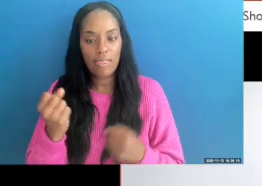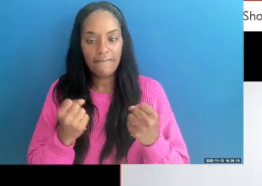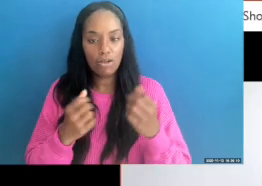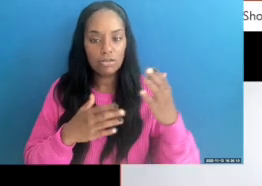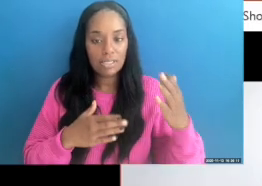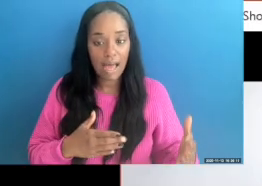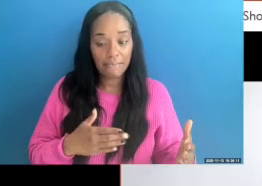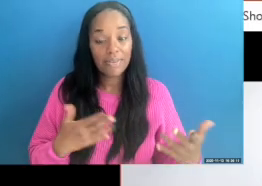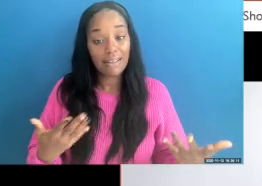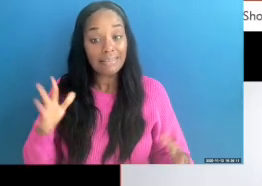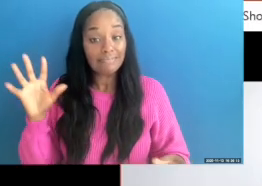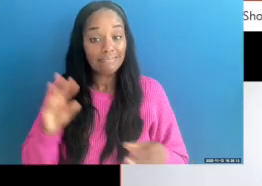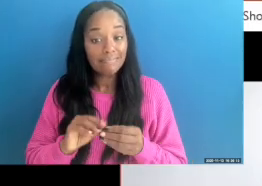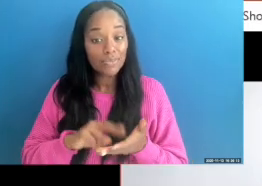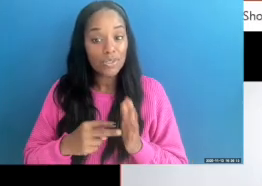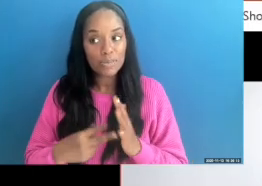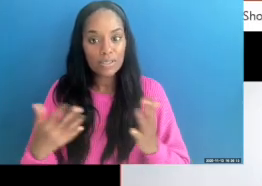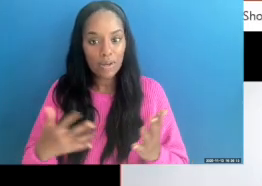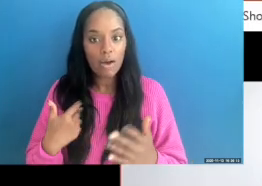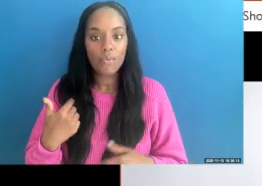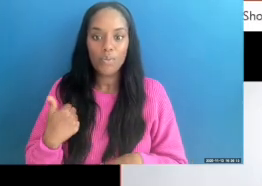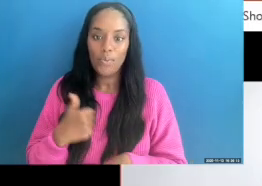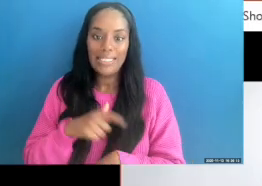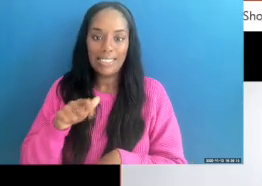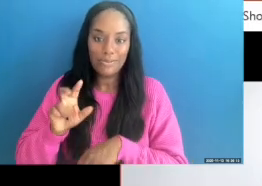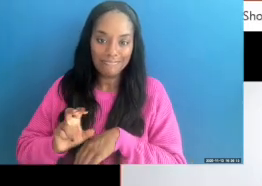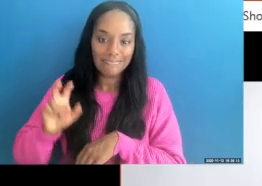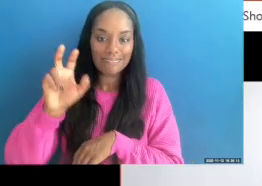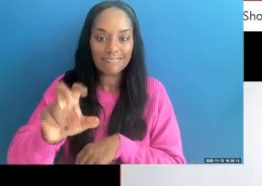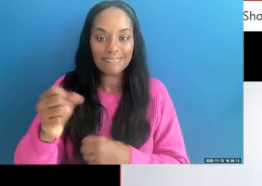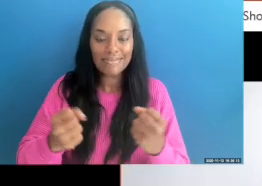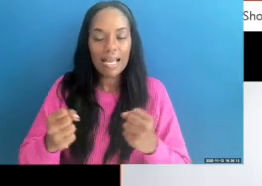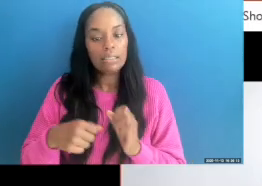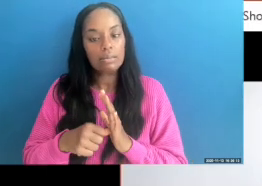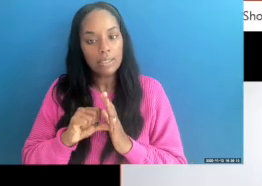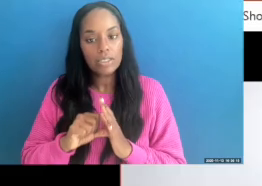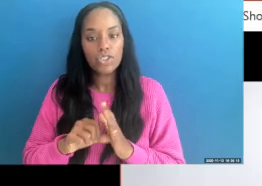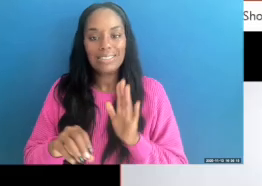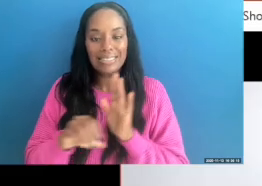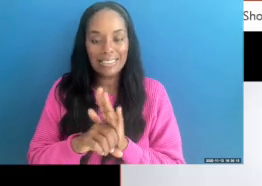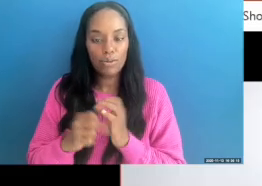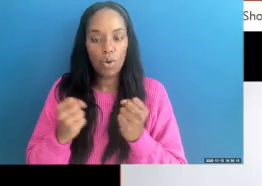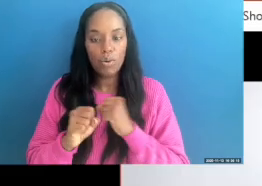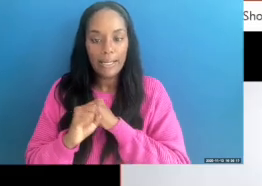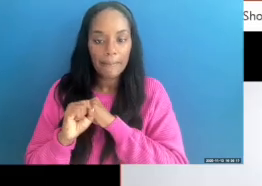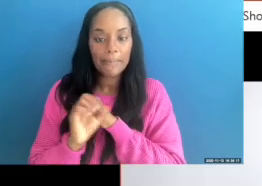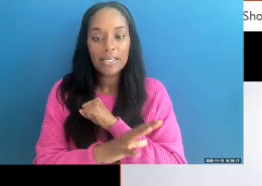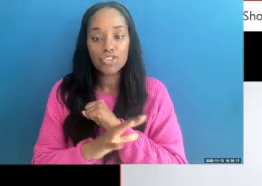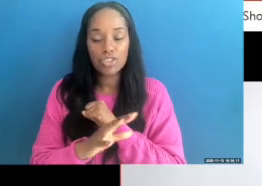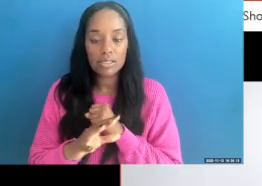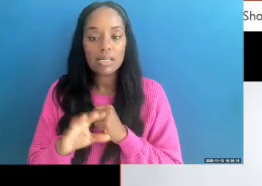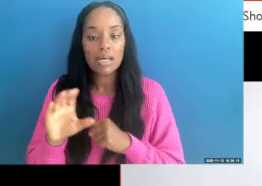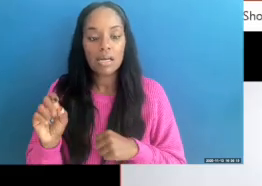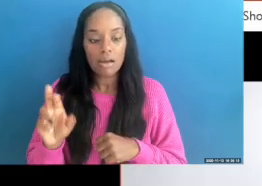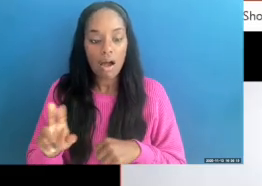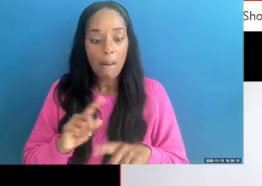completely different trend in the vehicle side. That's all to say, we still need to make investments on those vehicles, especially for zero emission